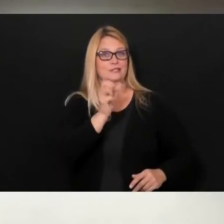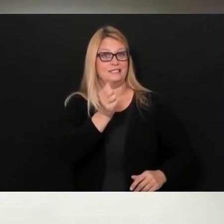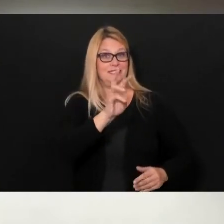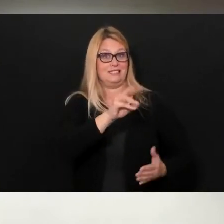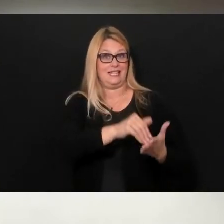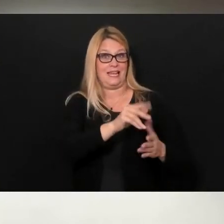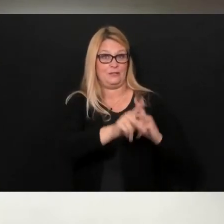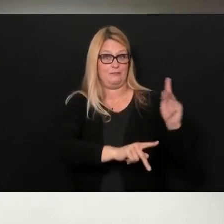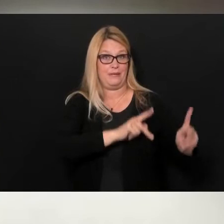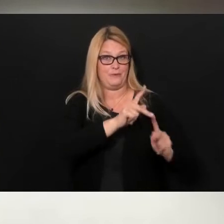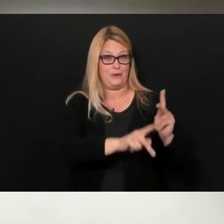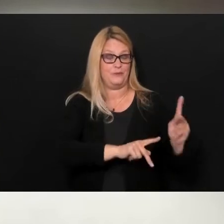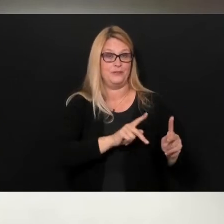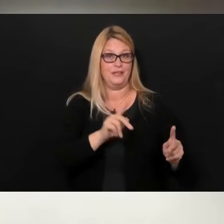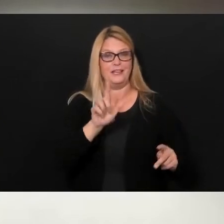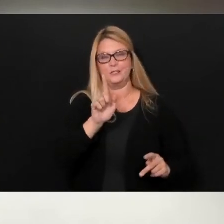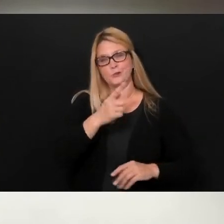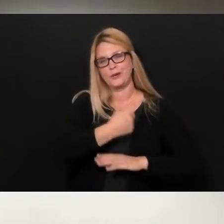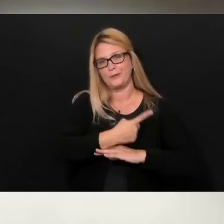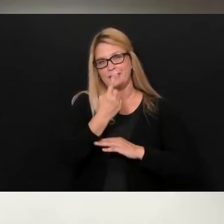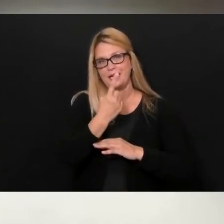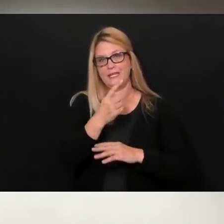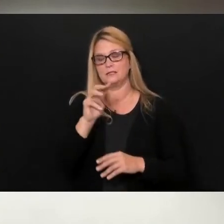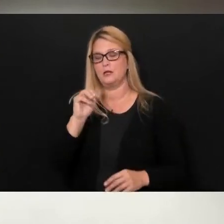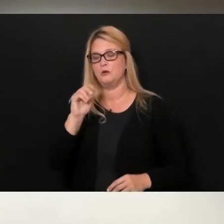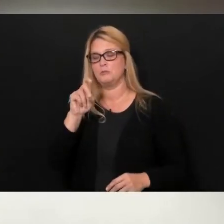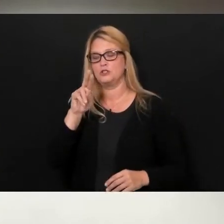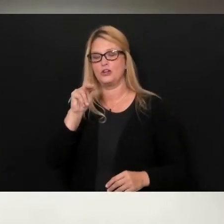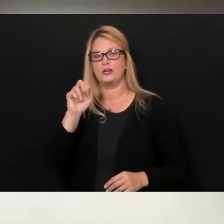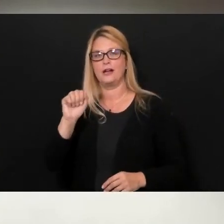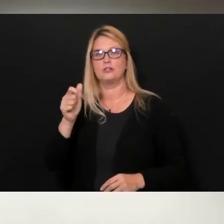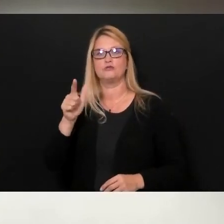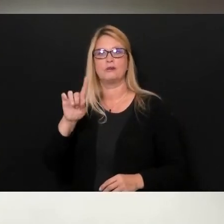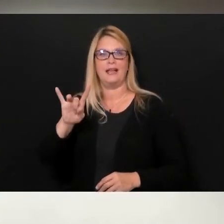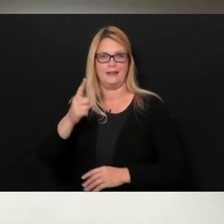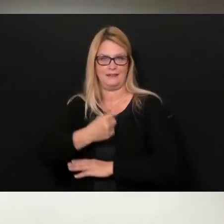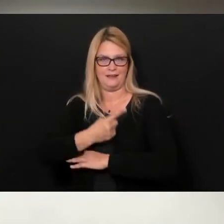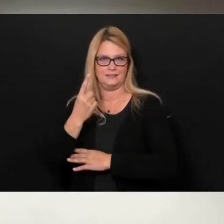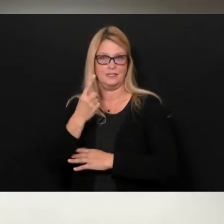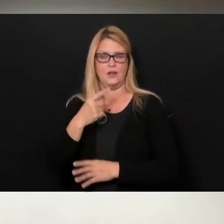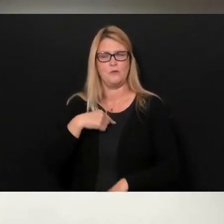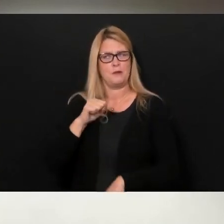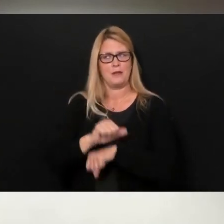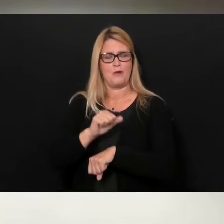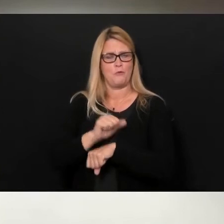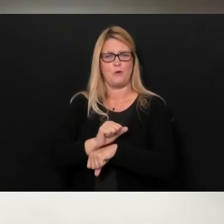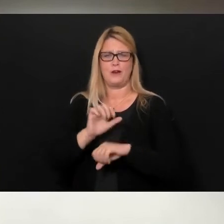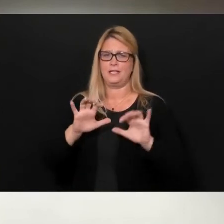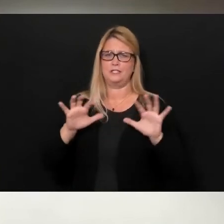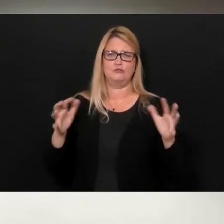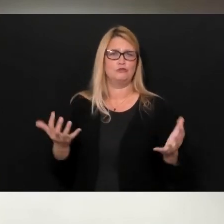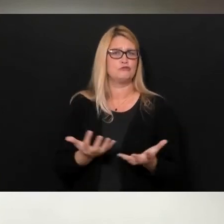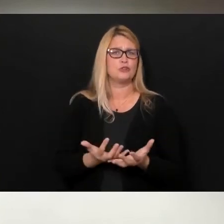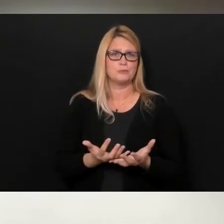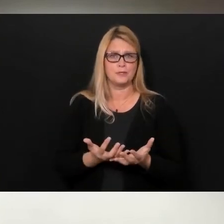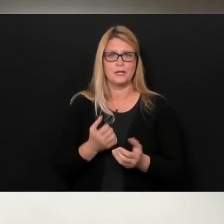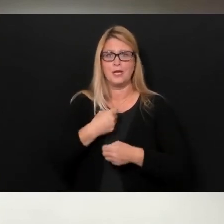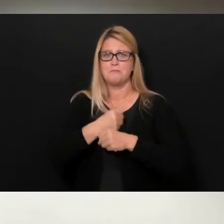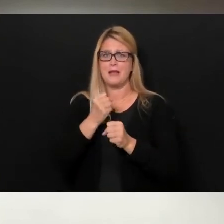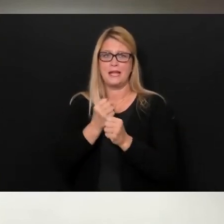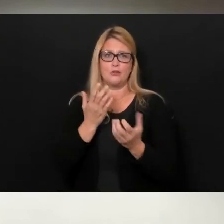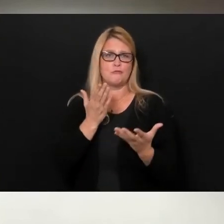vaccine in 21 days, Moderna 28. We have been working as a group, making recommendations